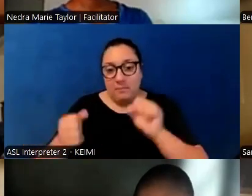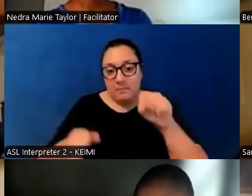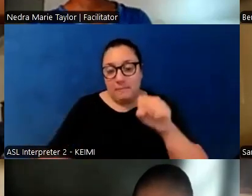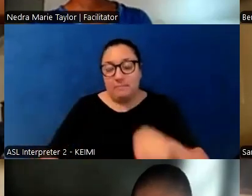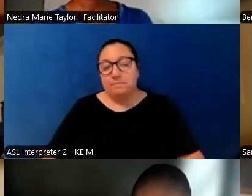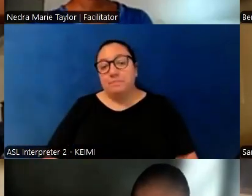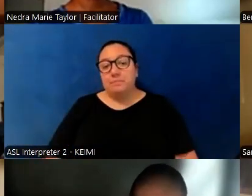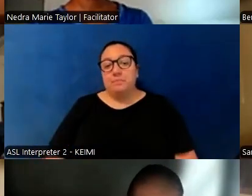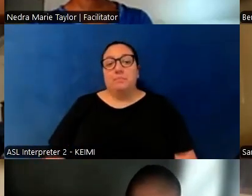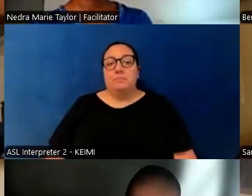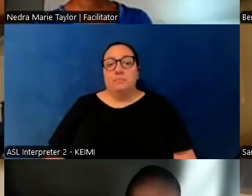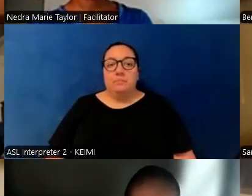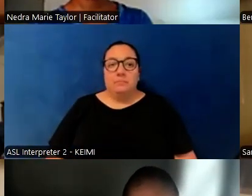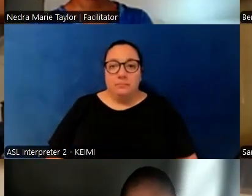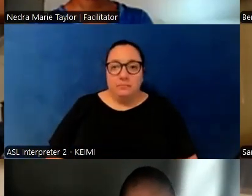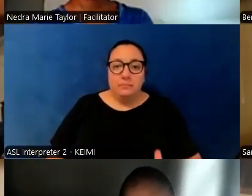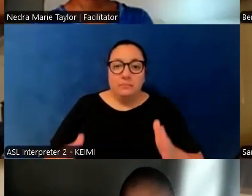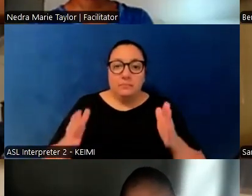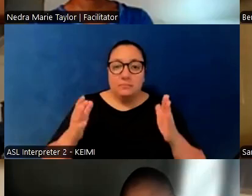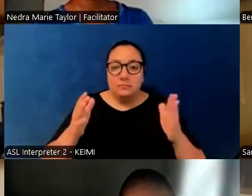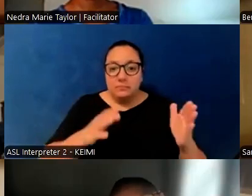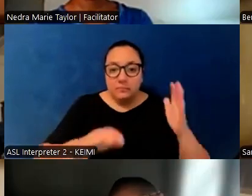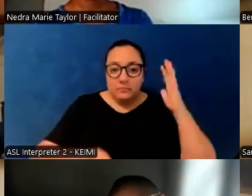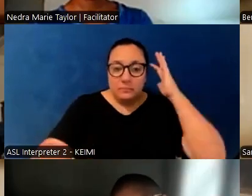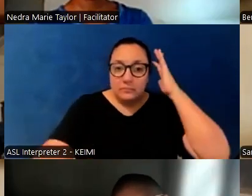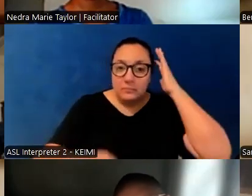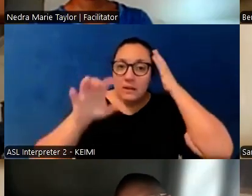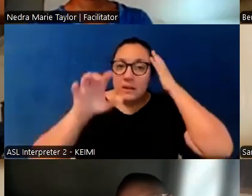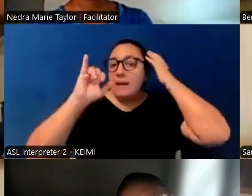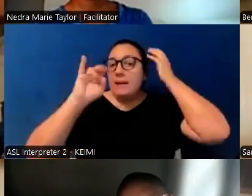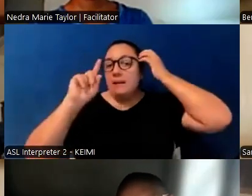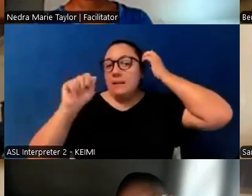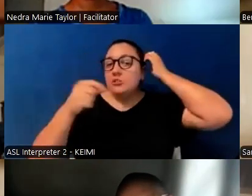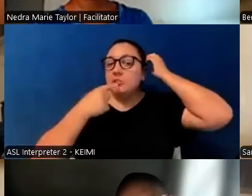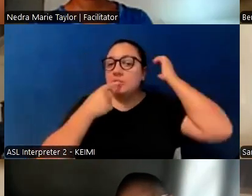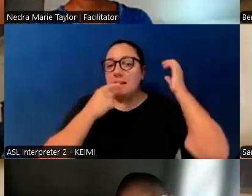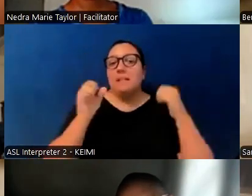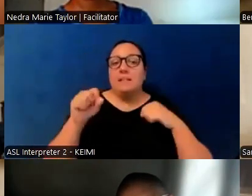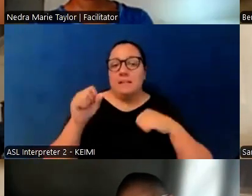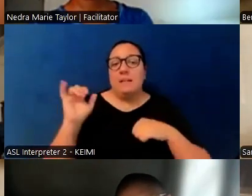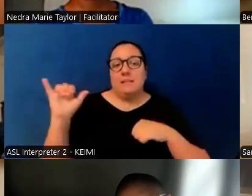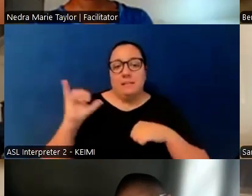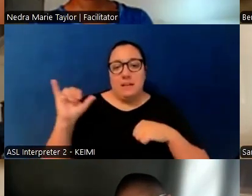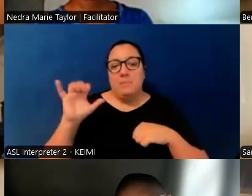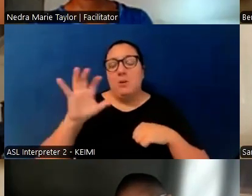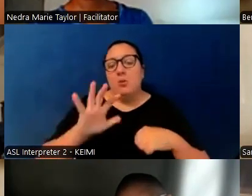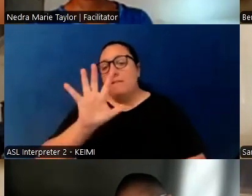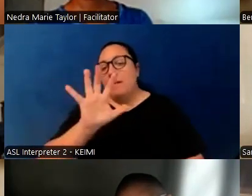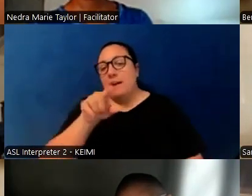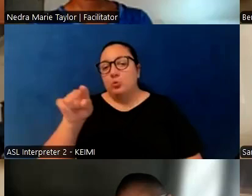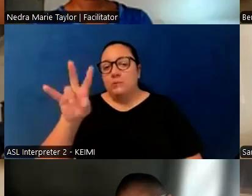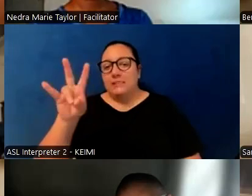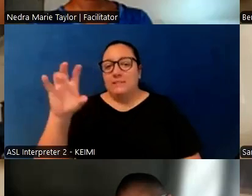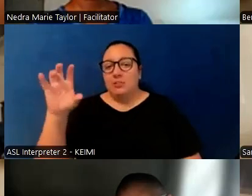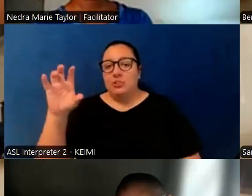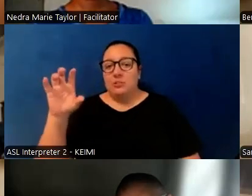Yeah, on my end, it was very similar. I think the range was 500 to 700. Some of us was thinking 2 years tops,